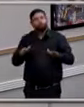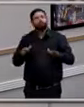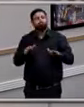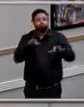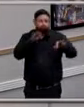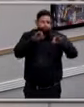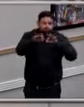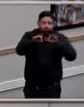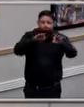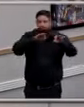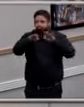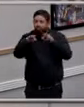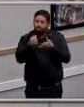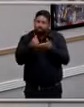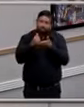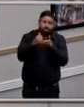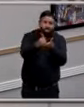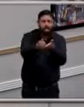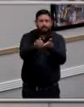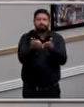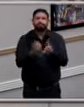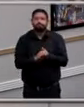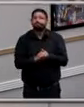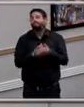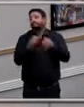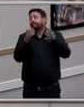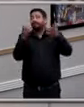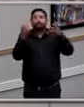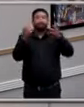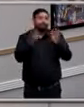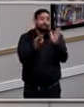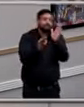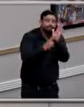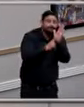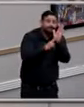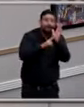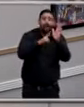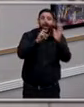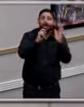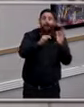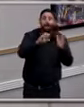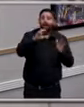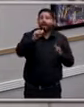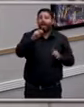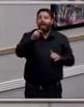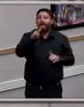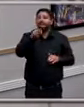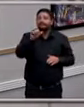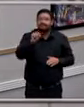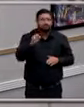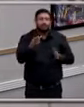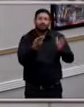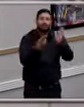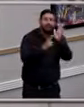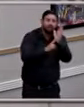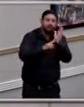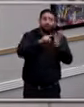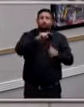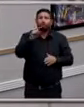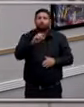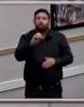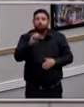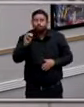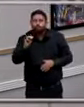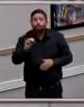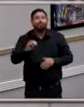any of the difficulties on whether to sign on Canvas or to look at Zoom and how to enter some of those activities that